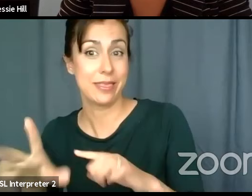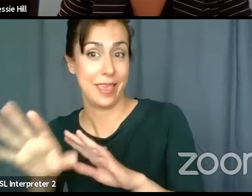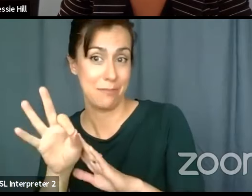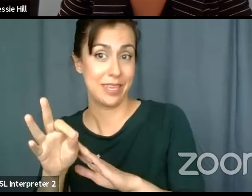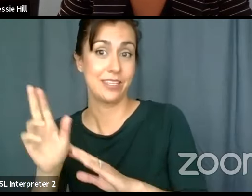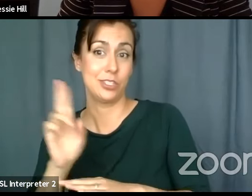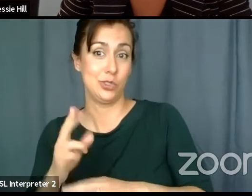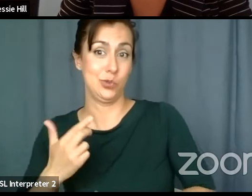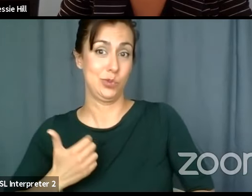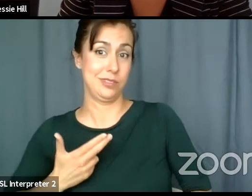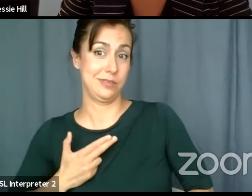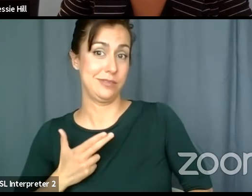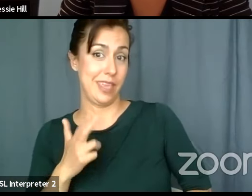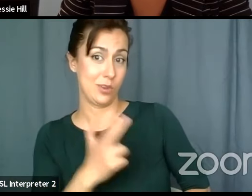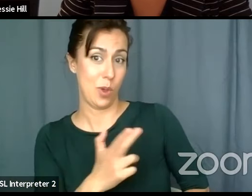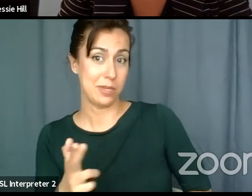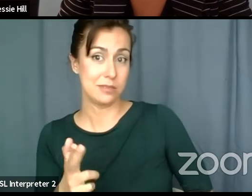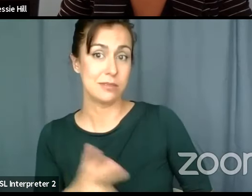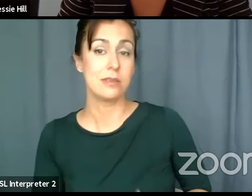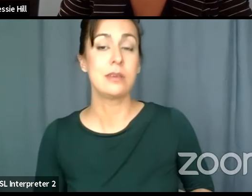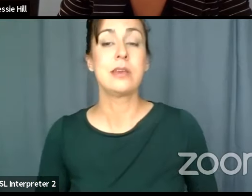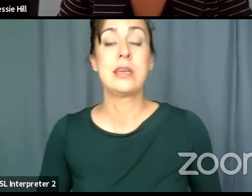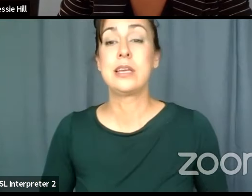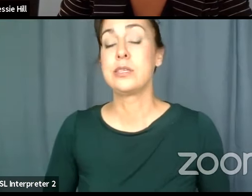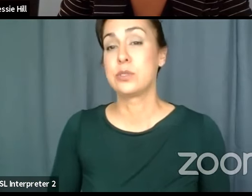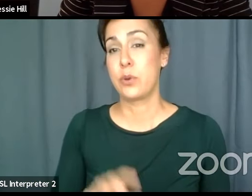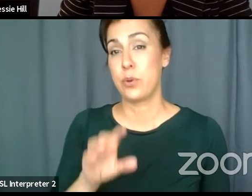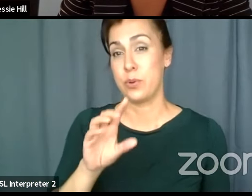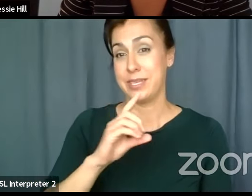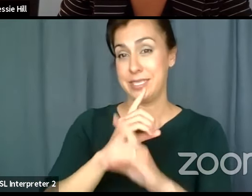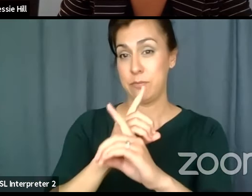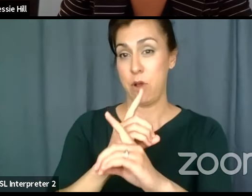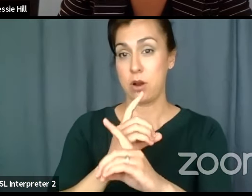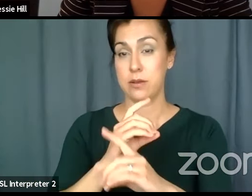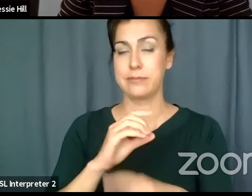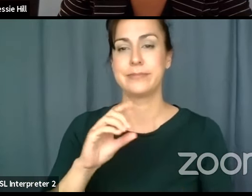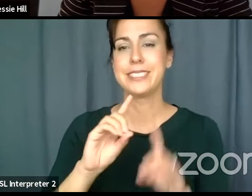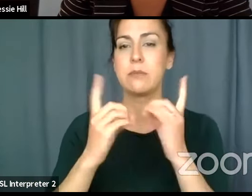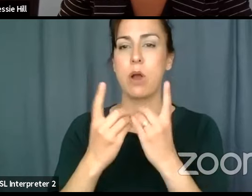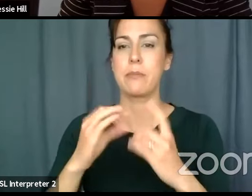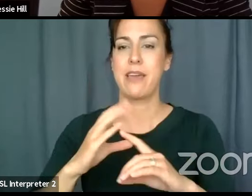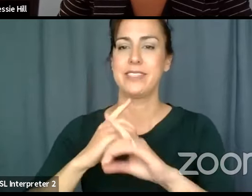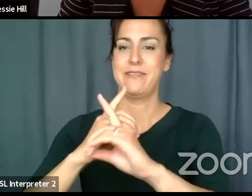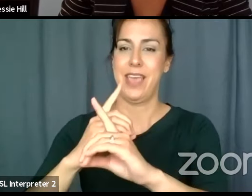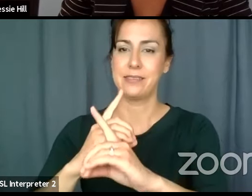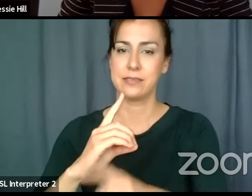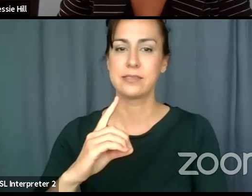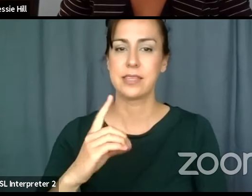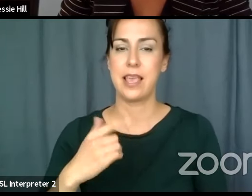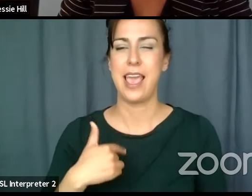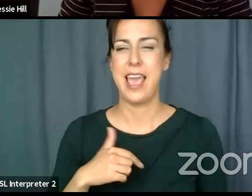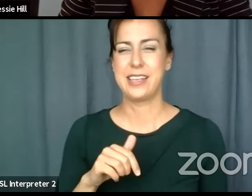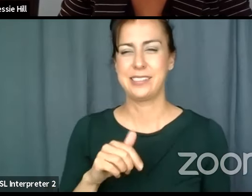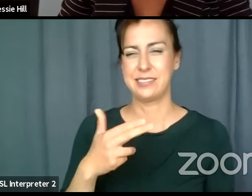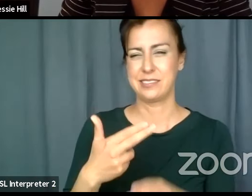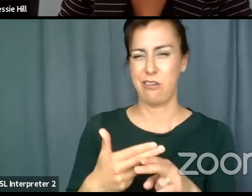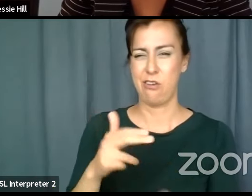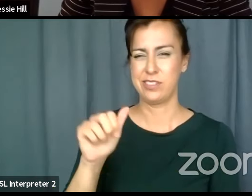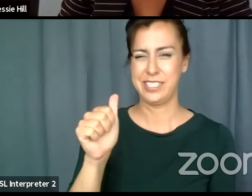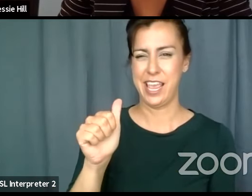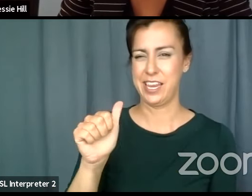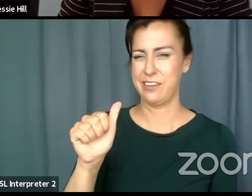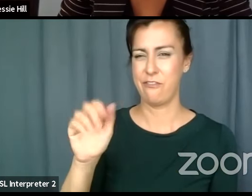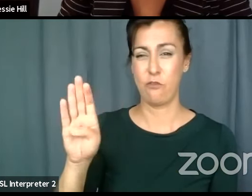The Department of Defense has this program called the 1033 program. And that 1023 program has been